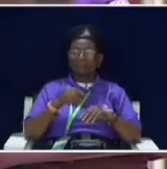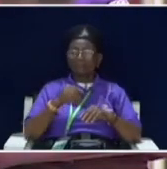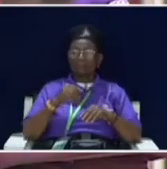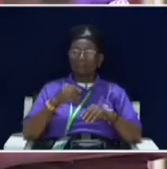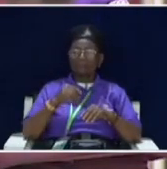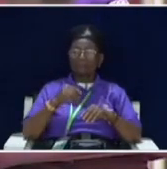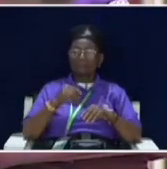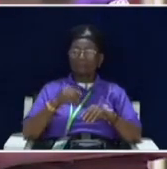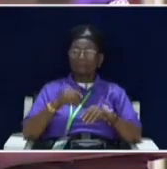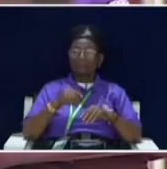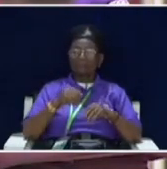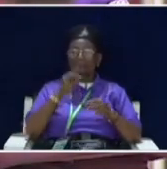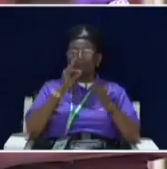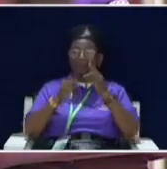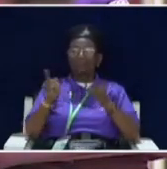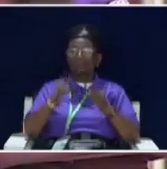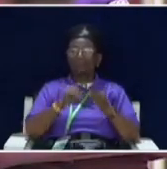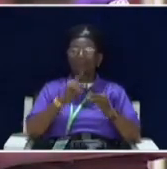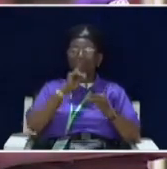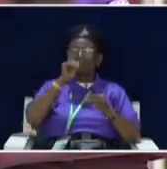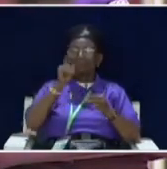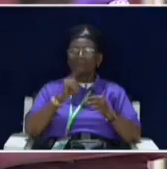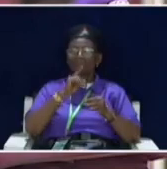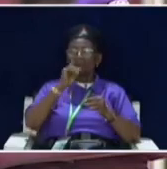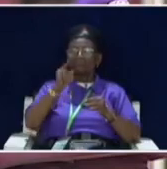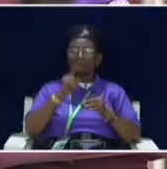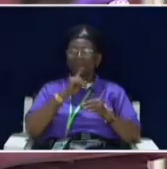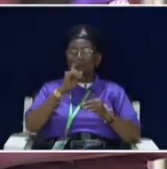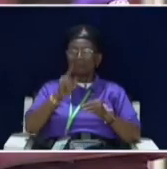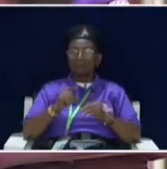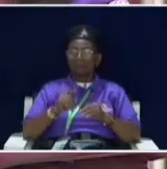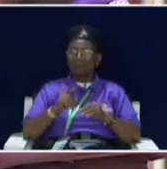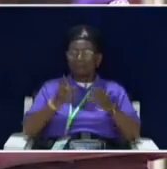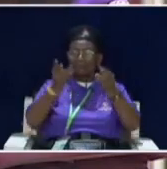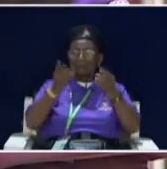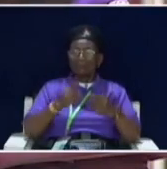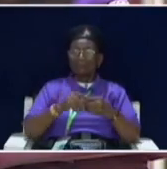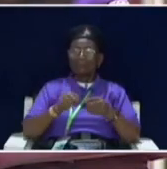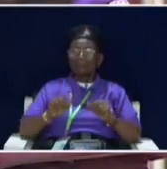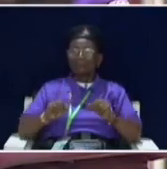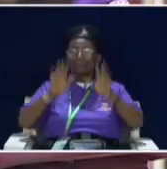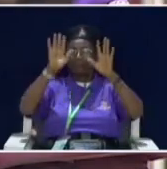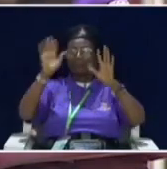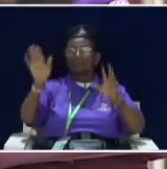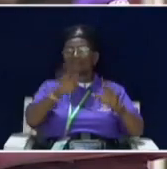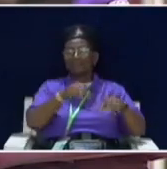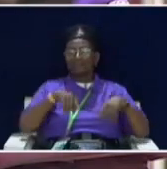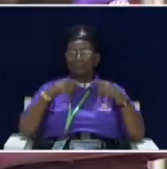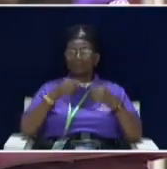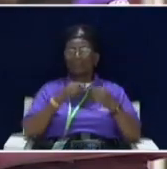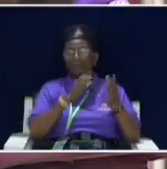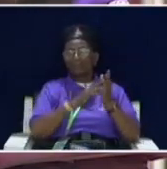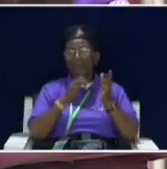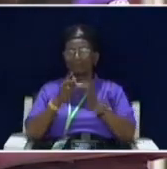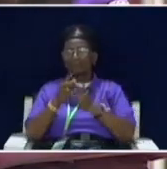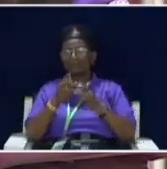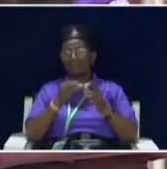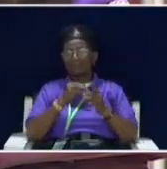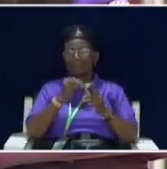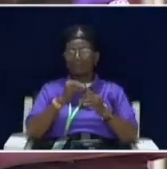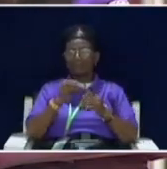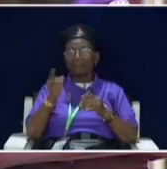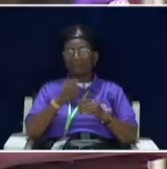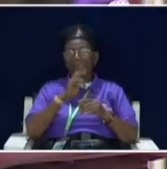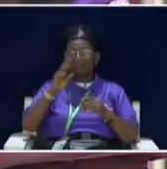if you really, really want to surrender your life to Jesus, or you are a backslider and you want to return to